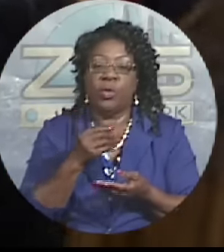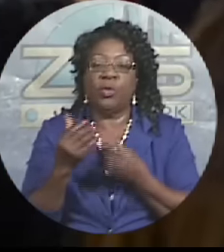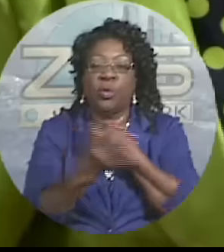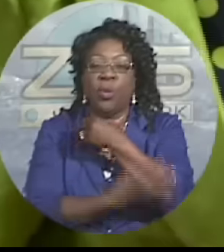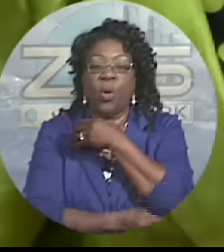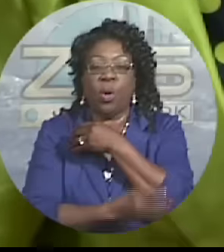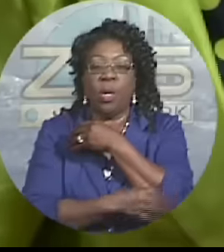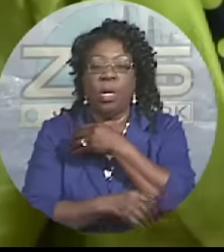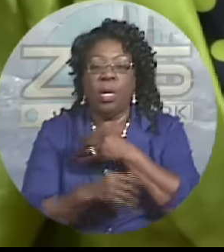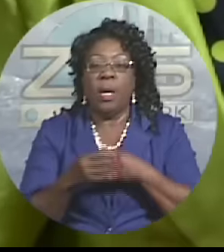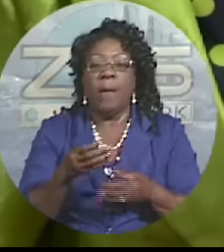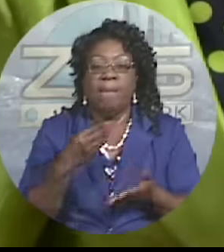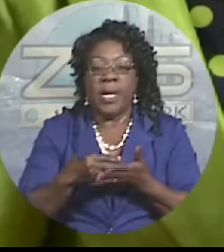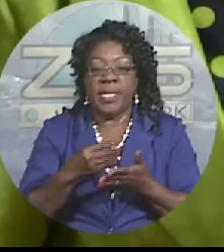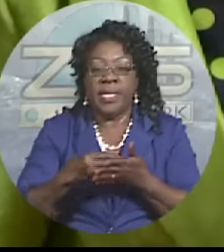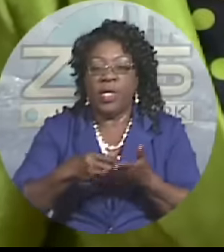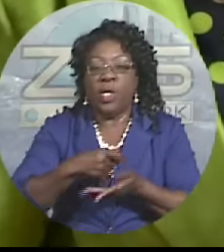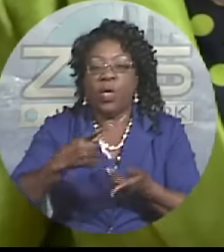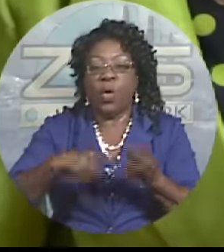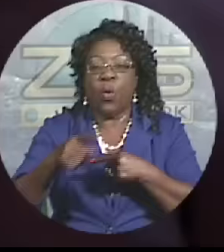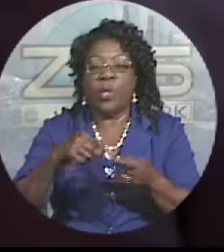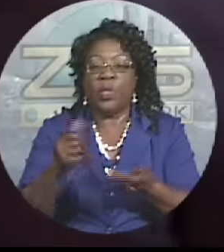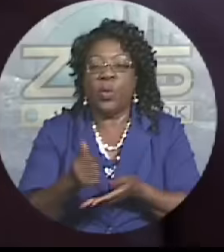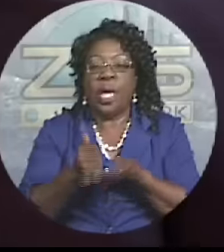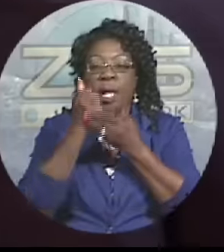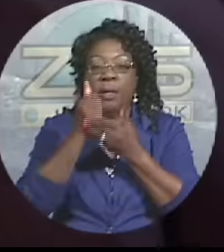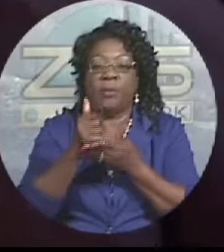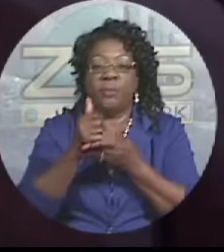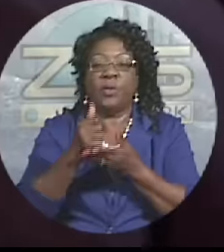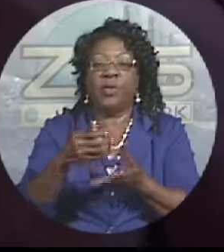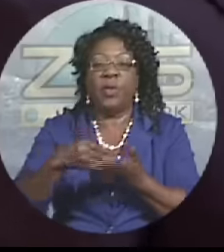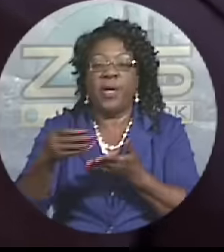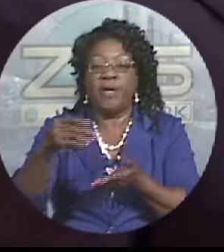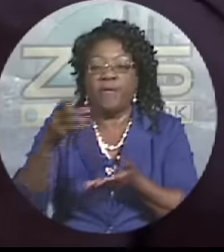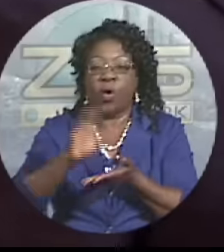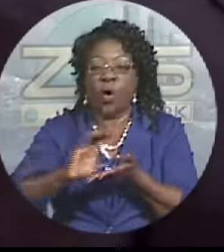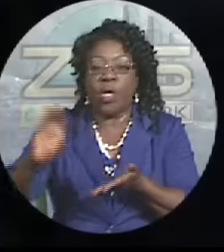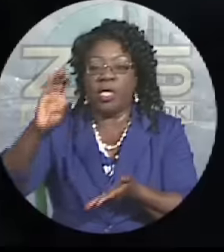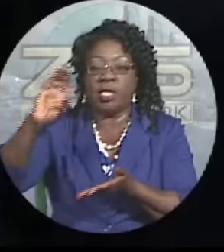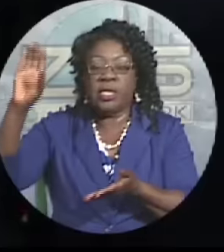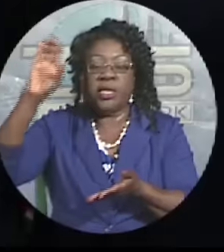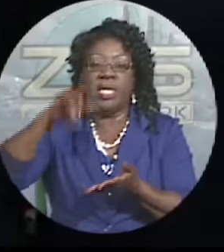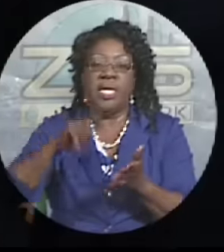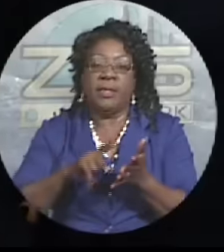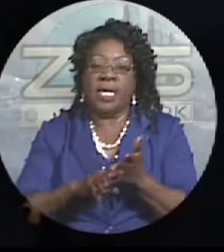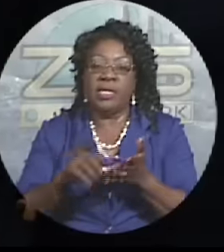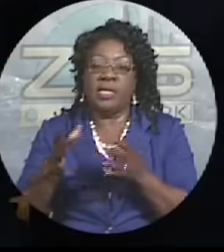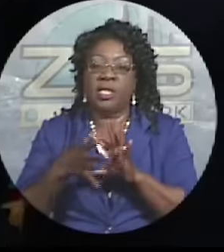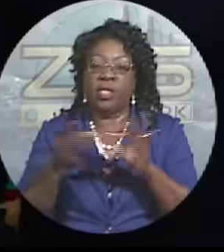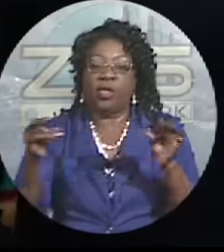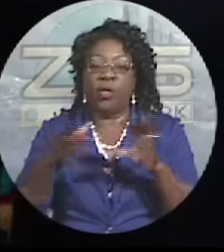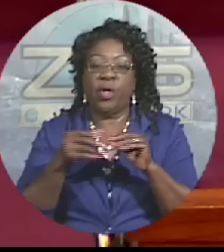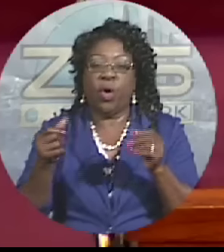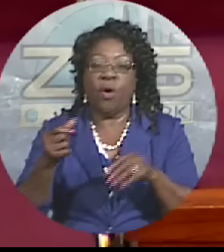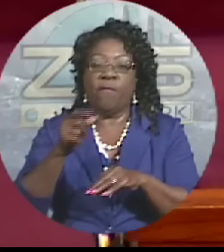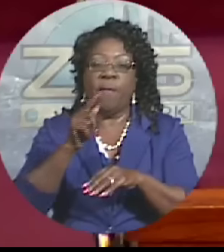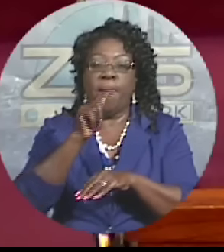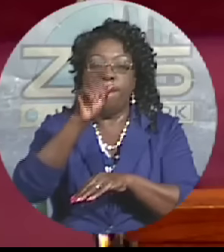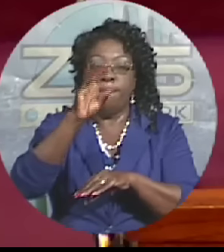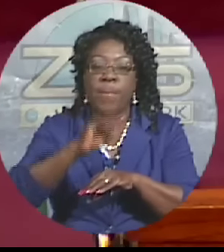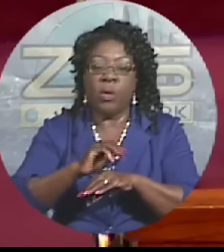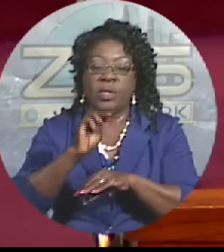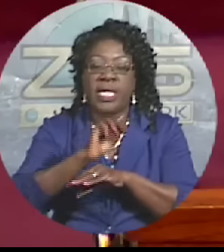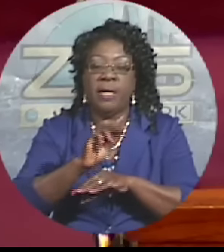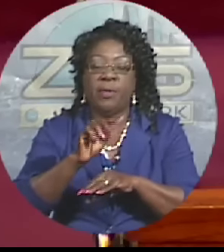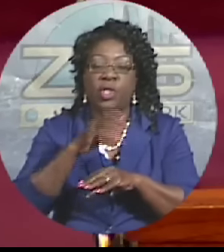$500,000 in scholarships, and providing homes for scores of single and traditional families. That's the story of Mount Tabor Church. Over